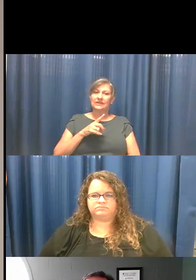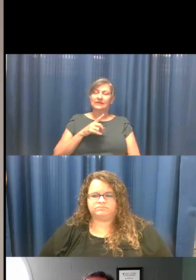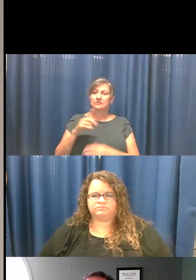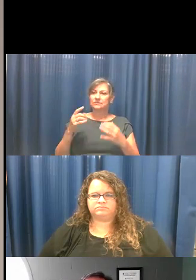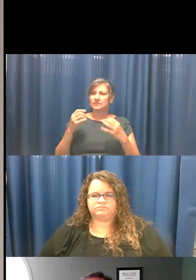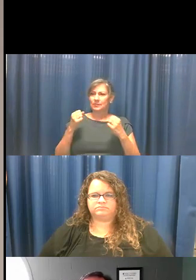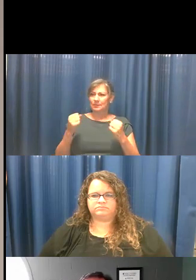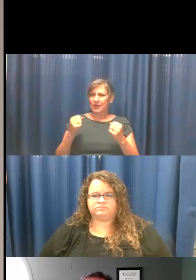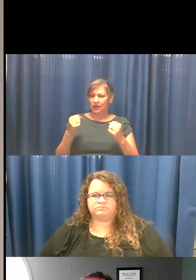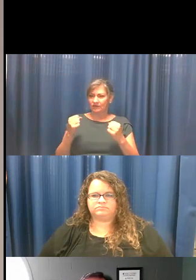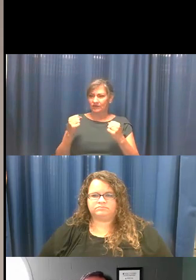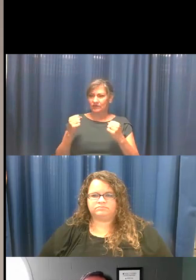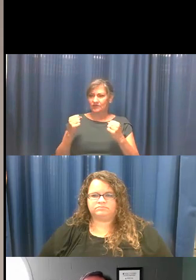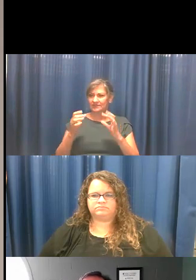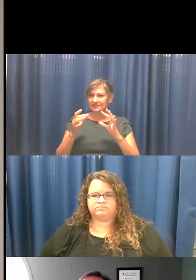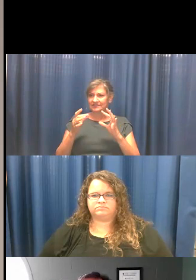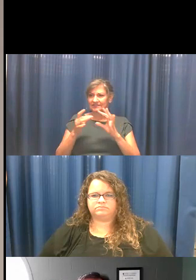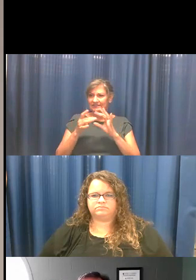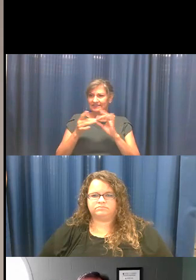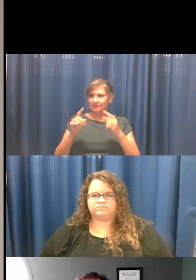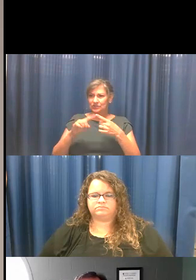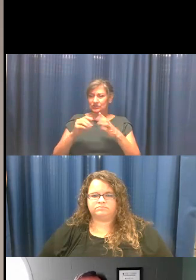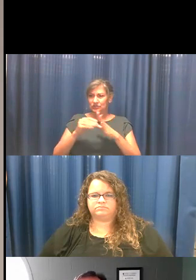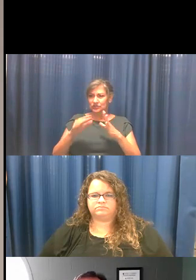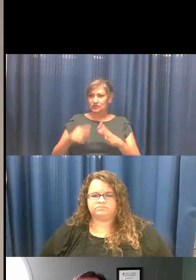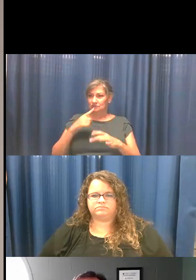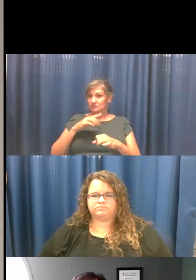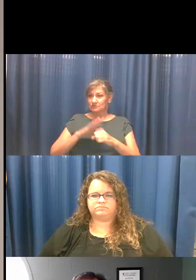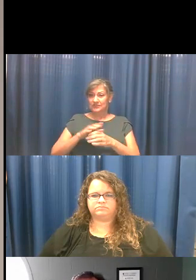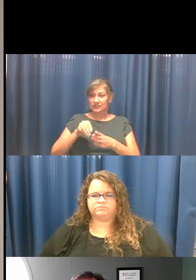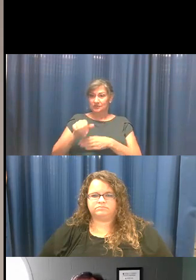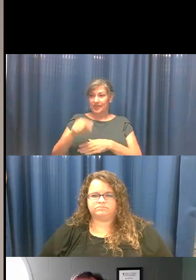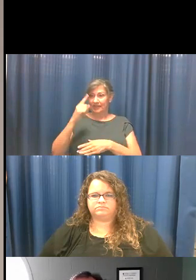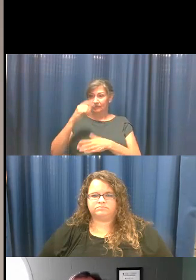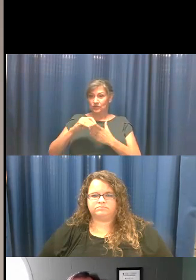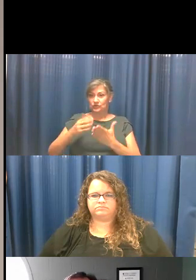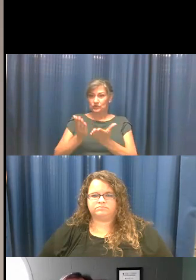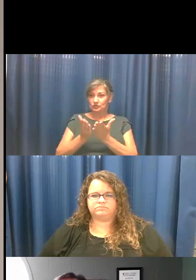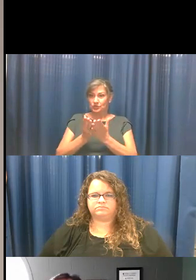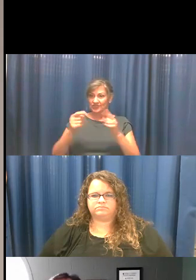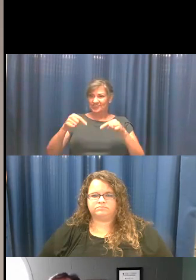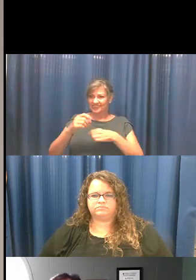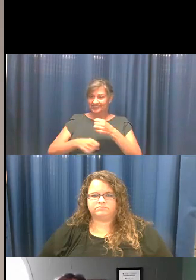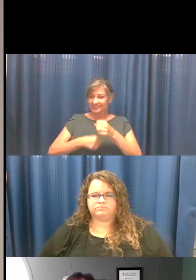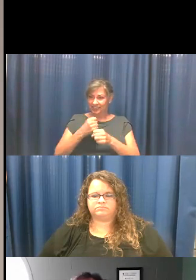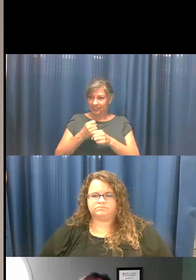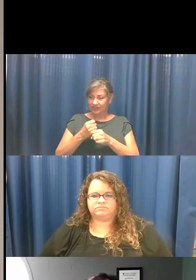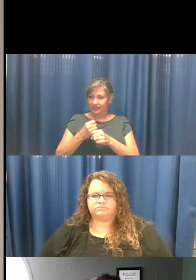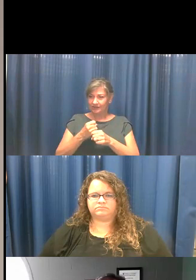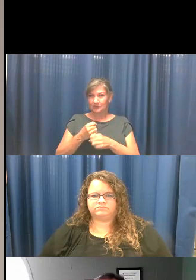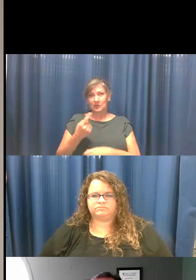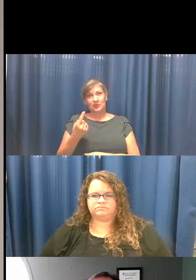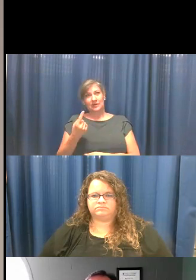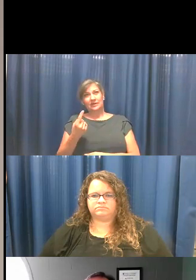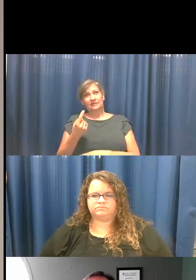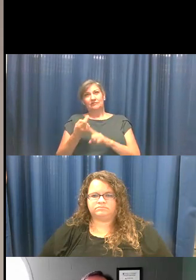powerful statement to our students by committing to pay for our students' books this year. And we're one of maybe just